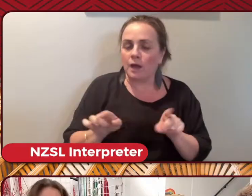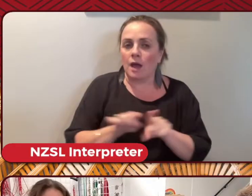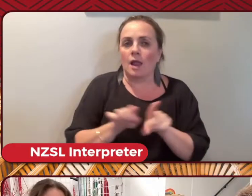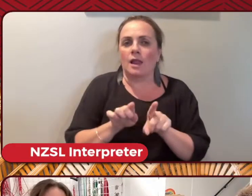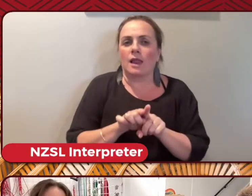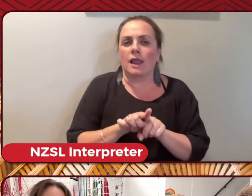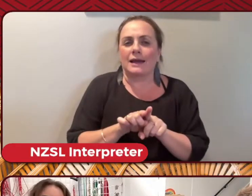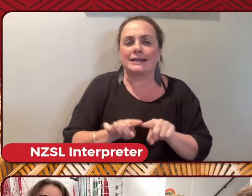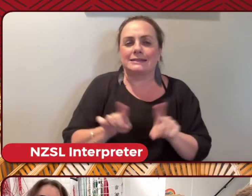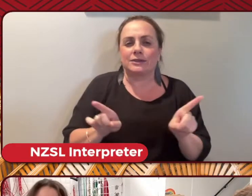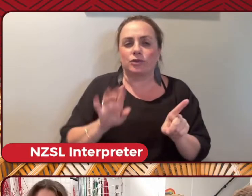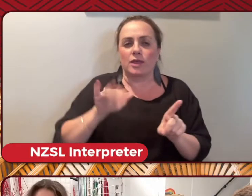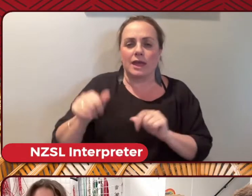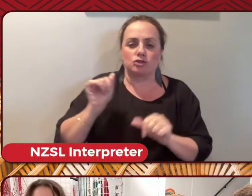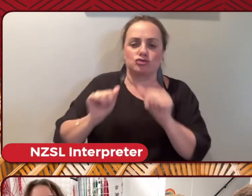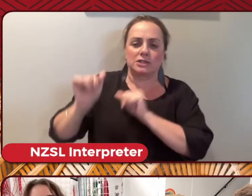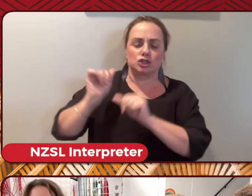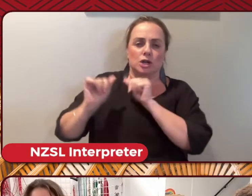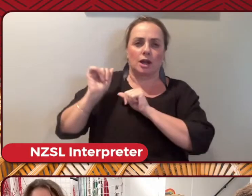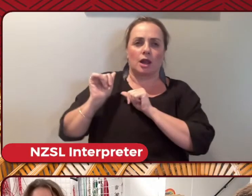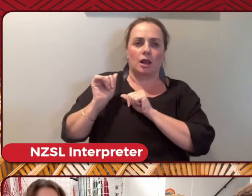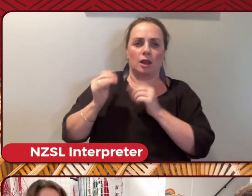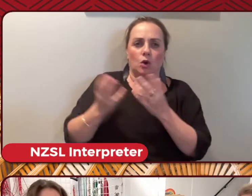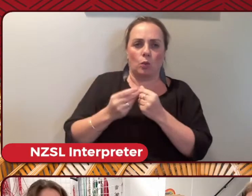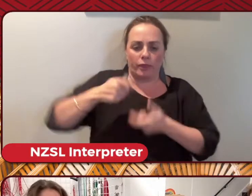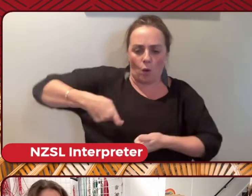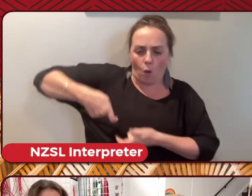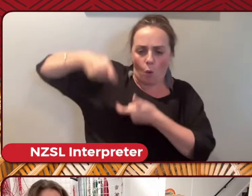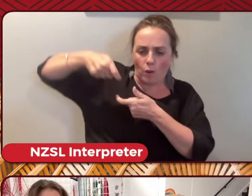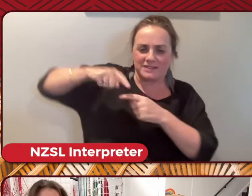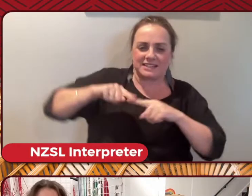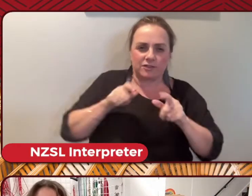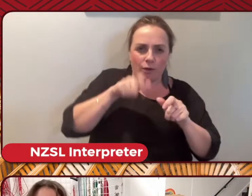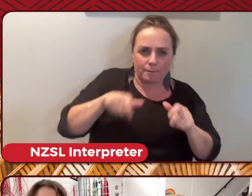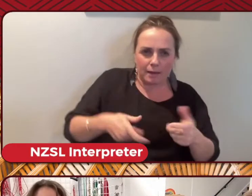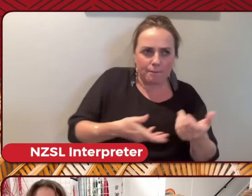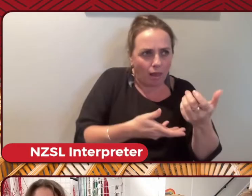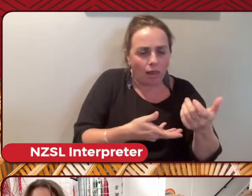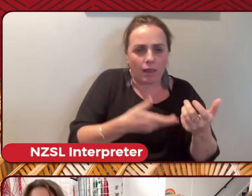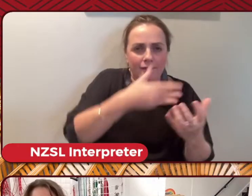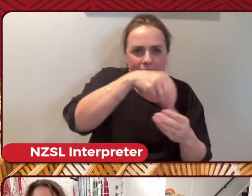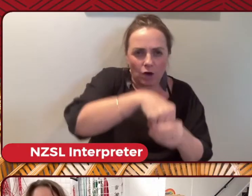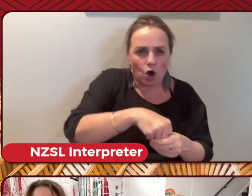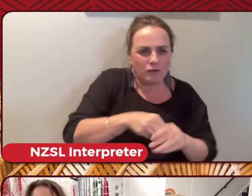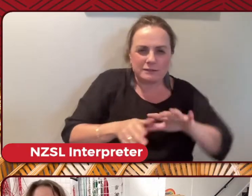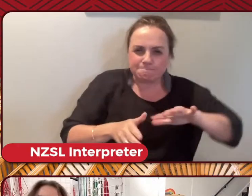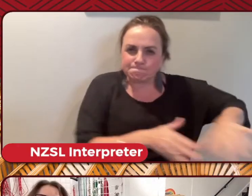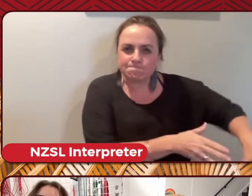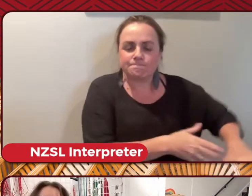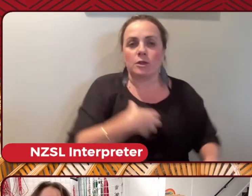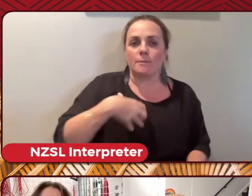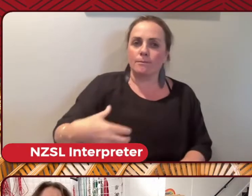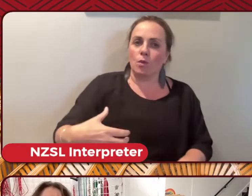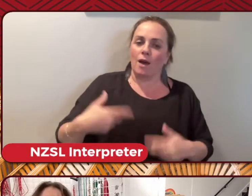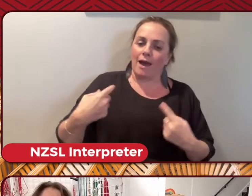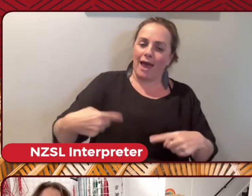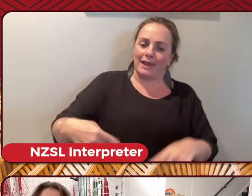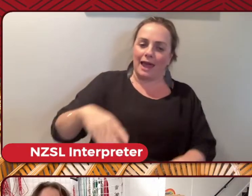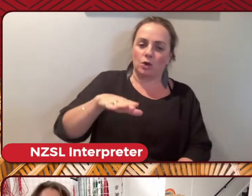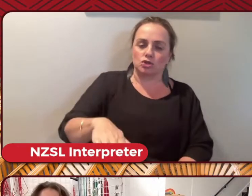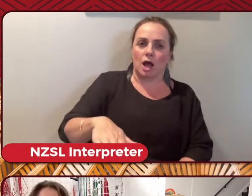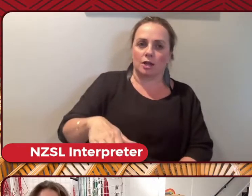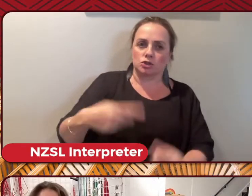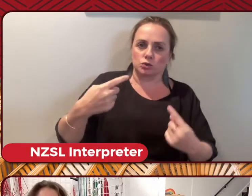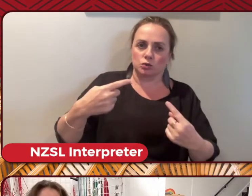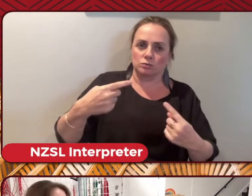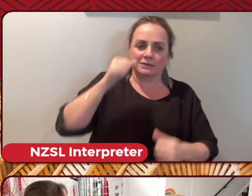and a therapy assistant and a hoist and a treadmill, and just allows children to experience walking where they're at, both physically and cognitively